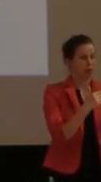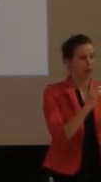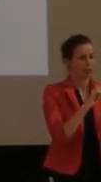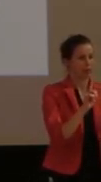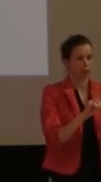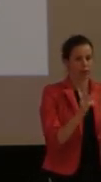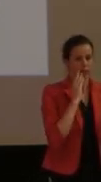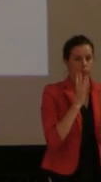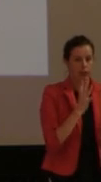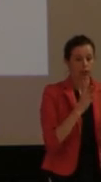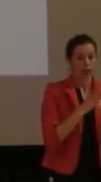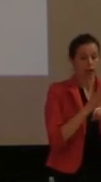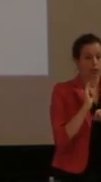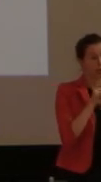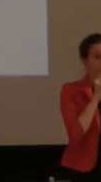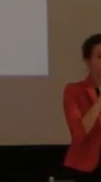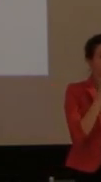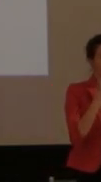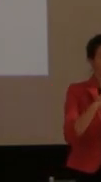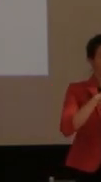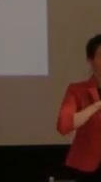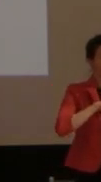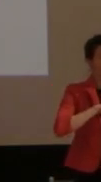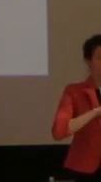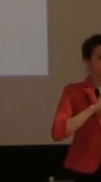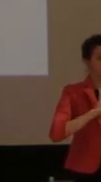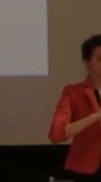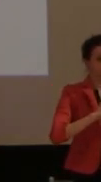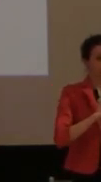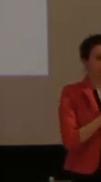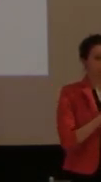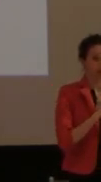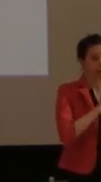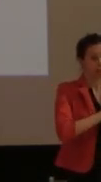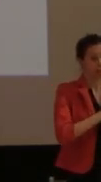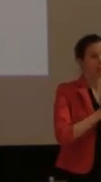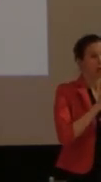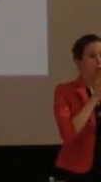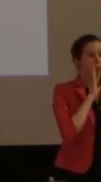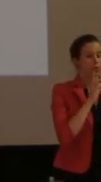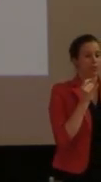Once the program's diversity goals have been met and funding permitting, all of us will move to